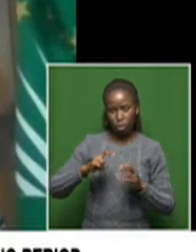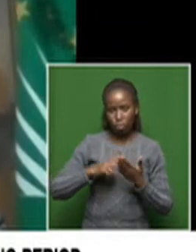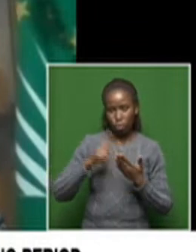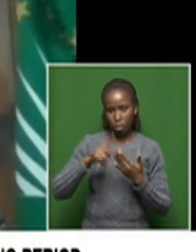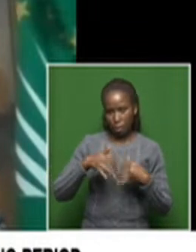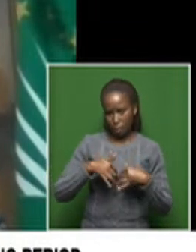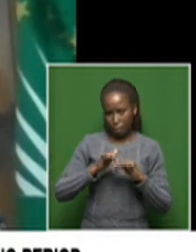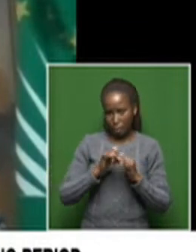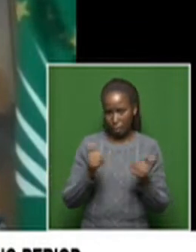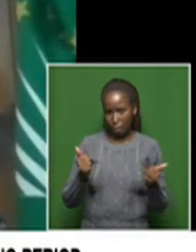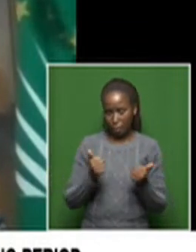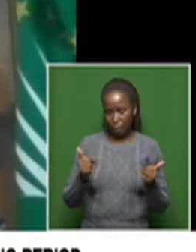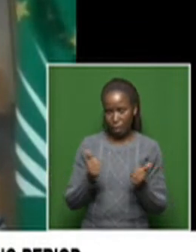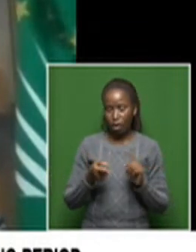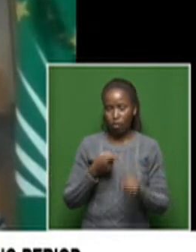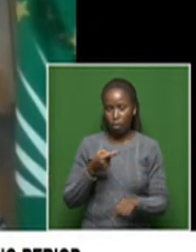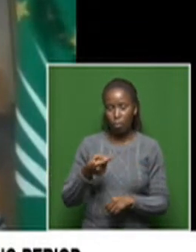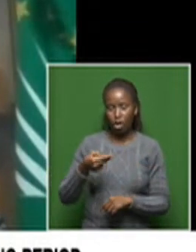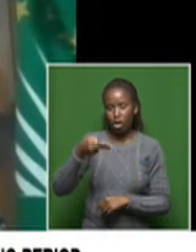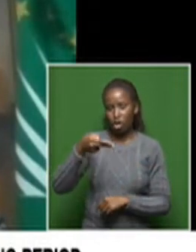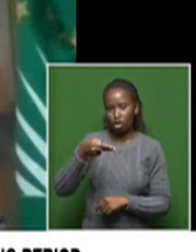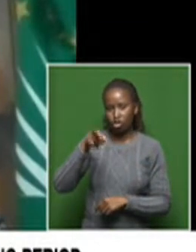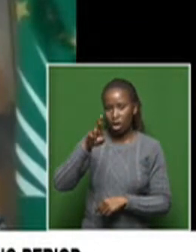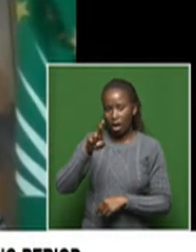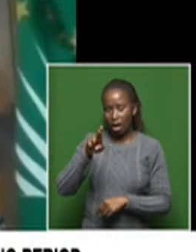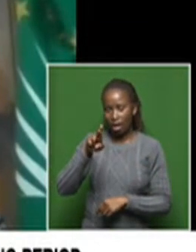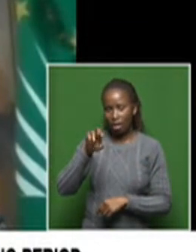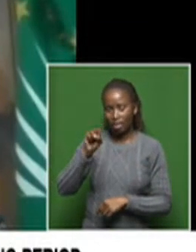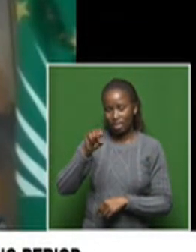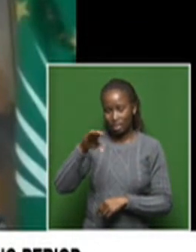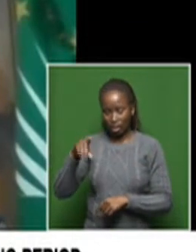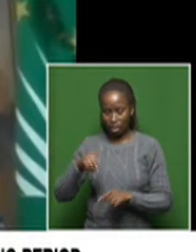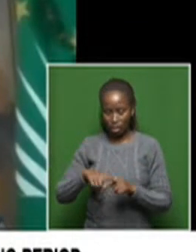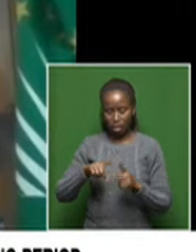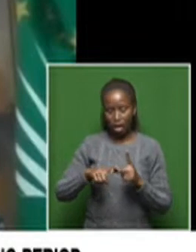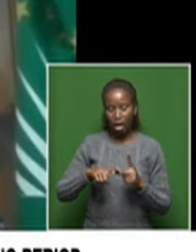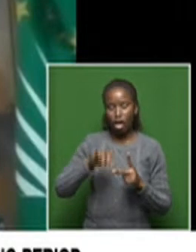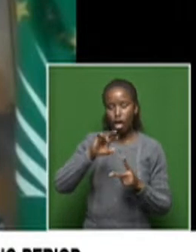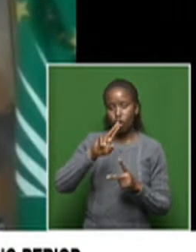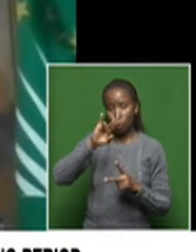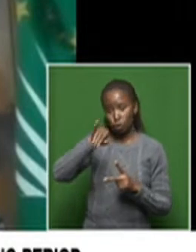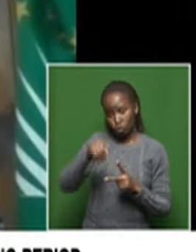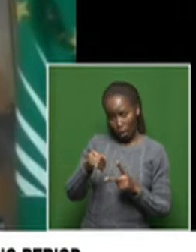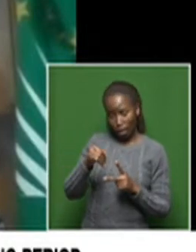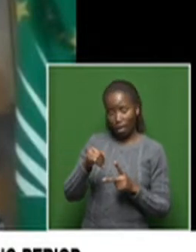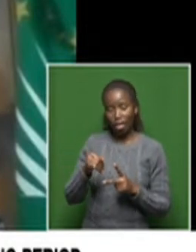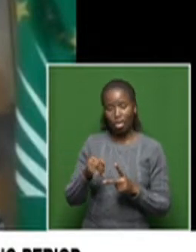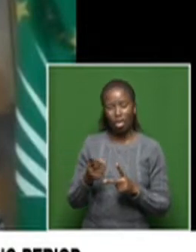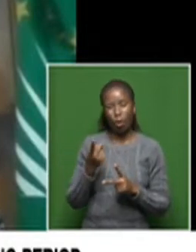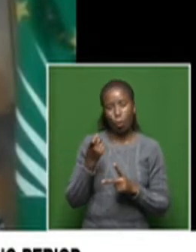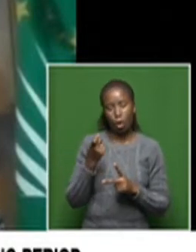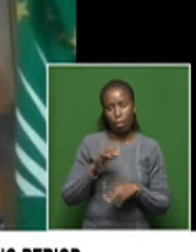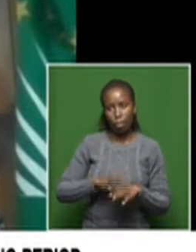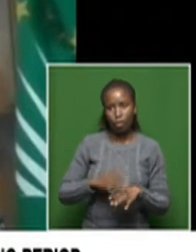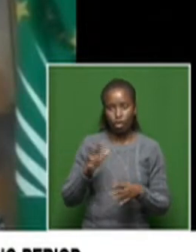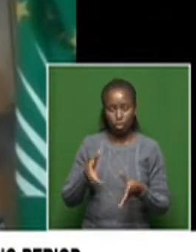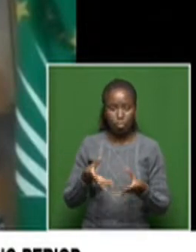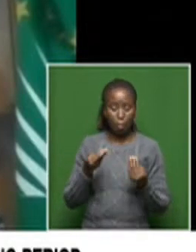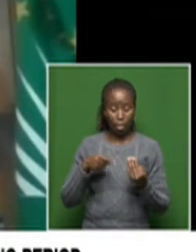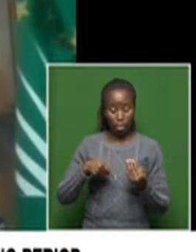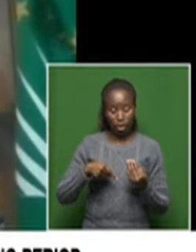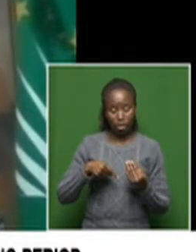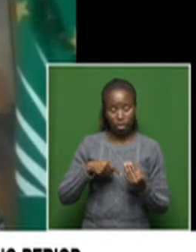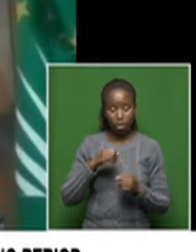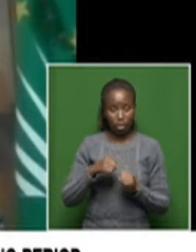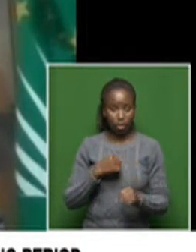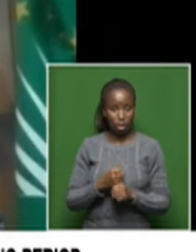produced by HSRC together with UJ. And the other one was released this year as well, just after March, by